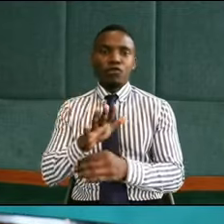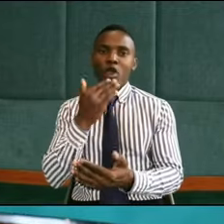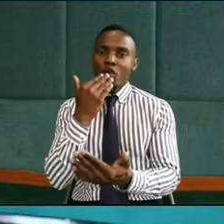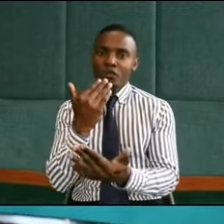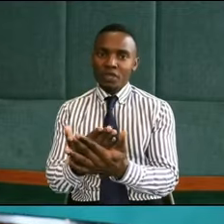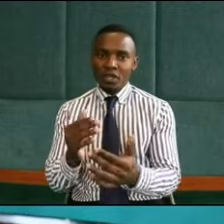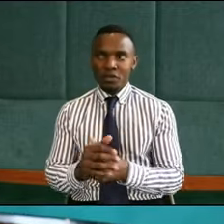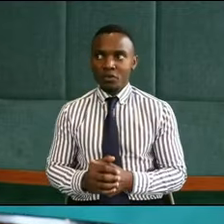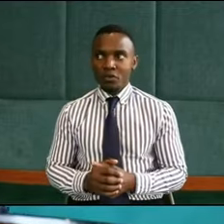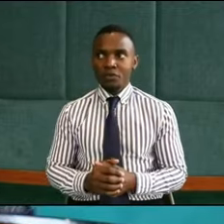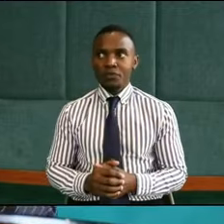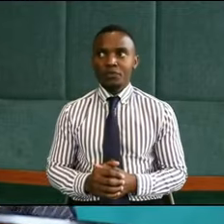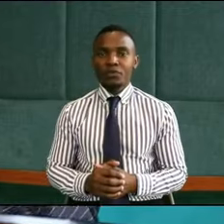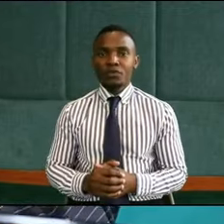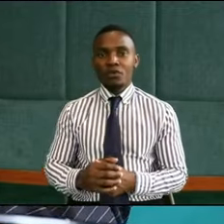for her pardoned sins,